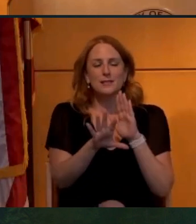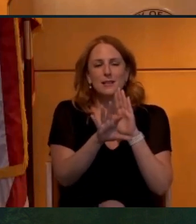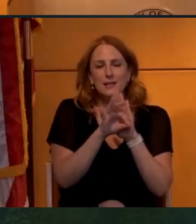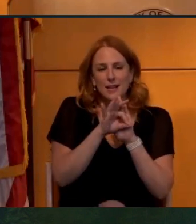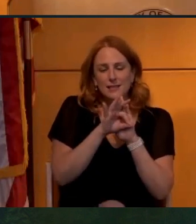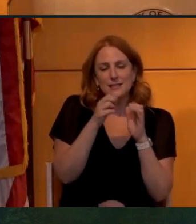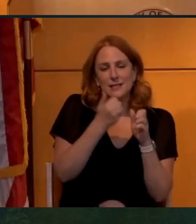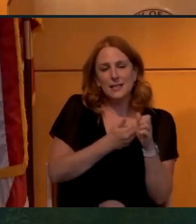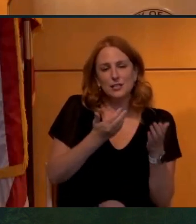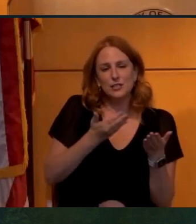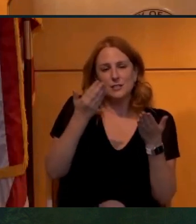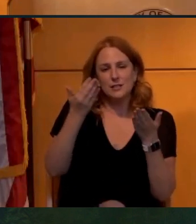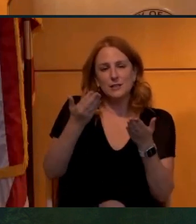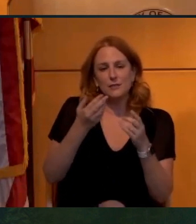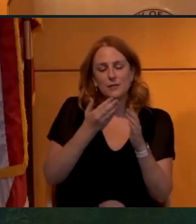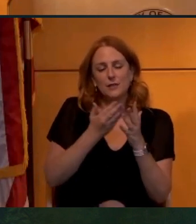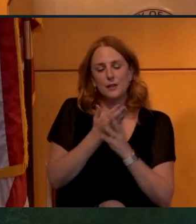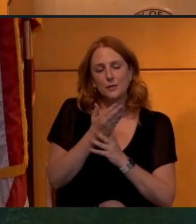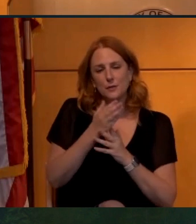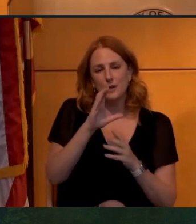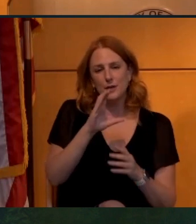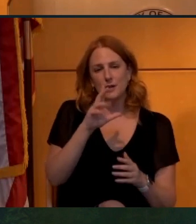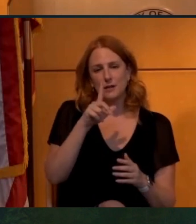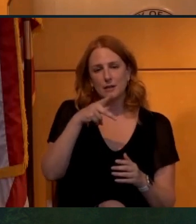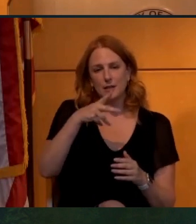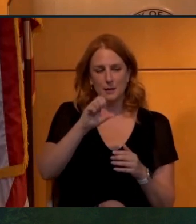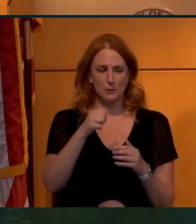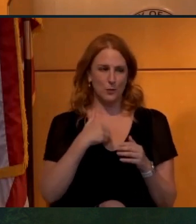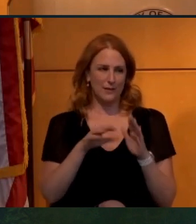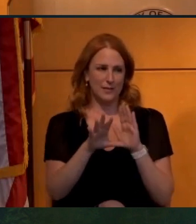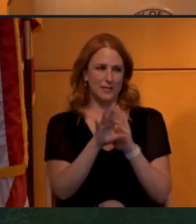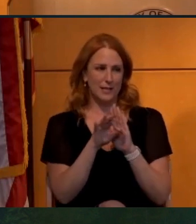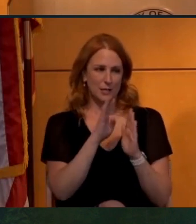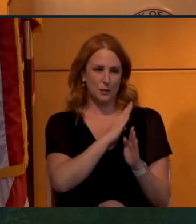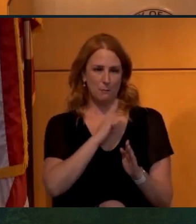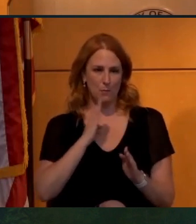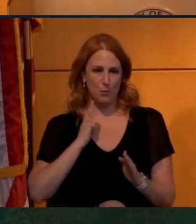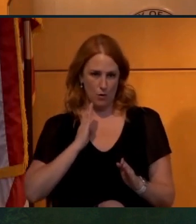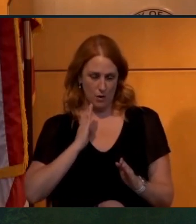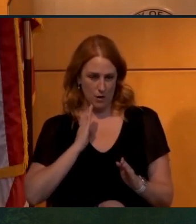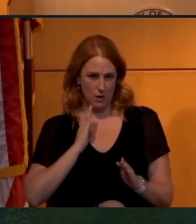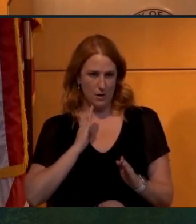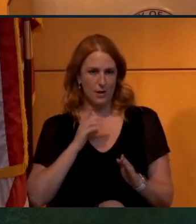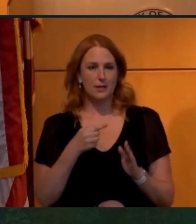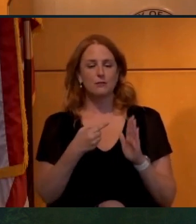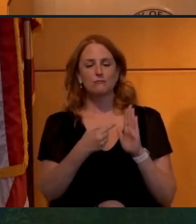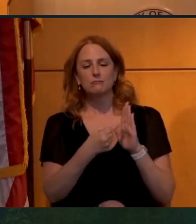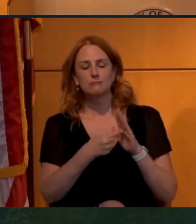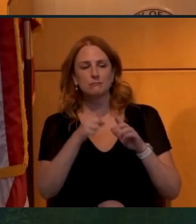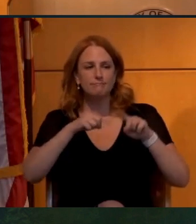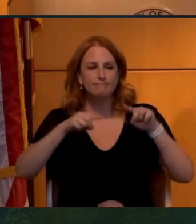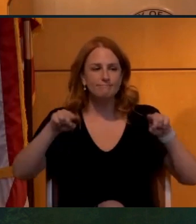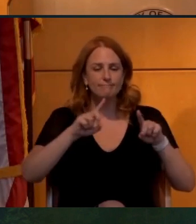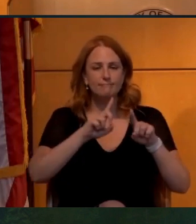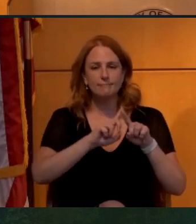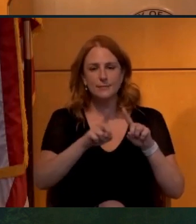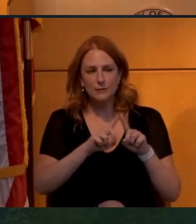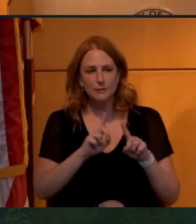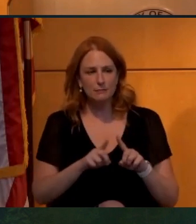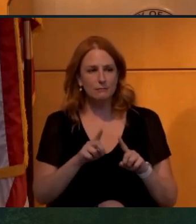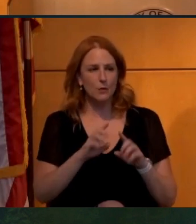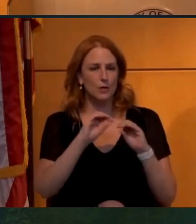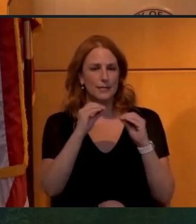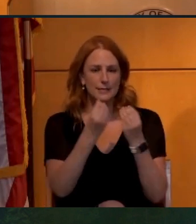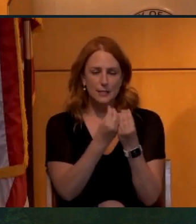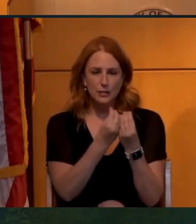through NASA's CLIPS Manifest Selection Board, the CMSB. So this has representatives from a variety of directorates or divisions. We